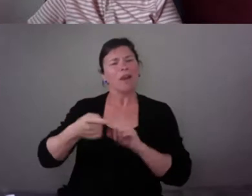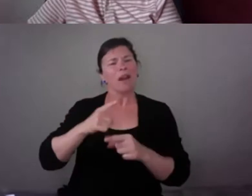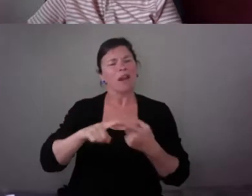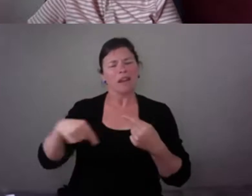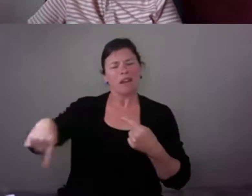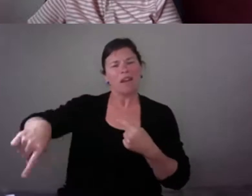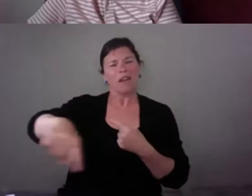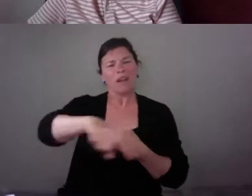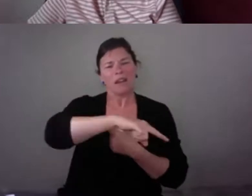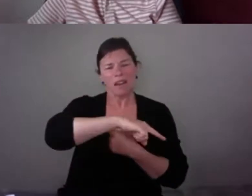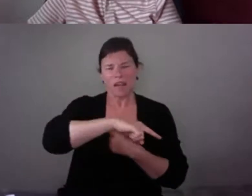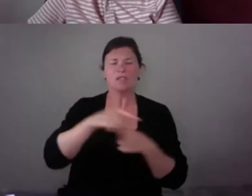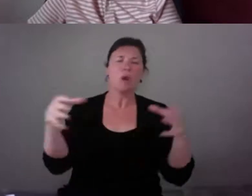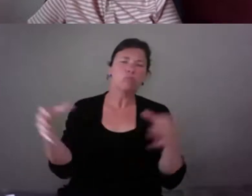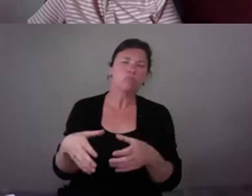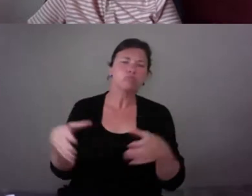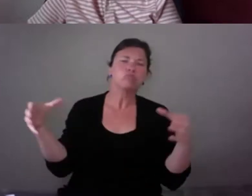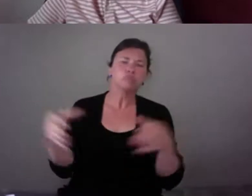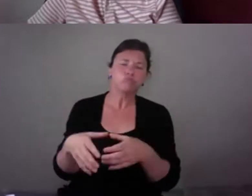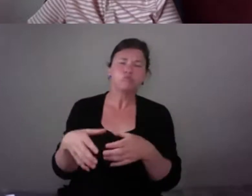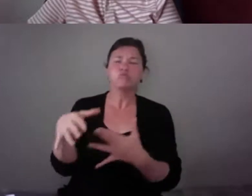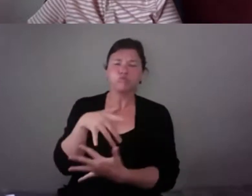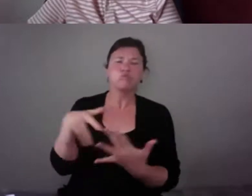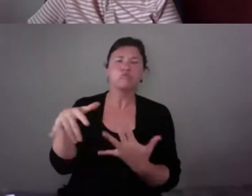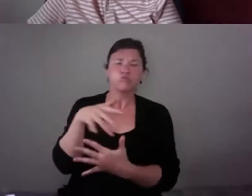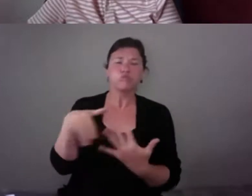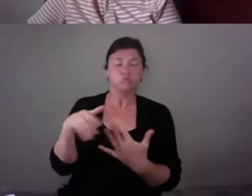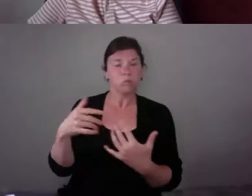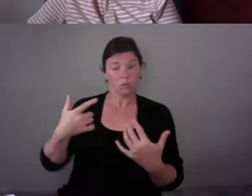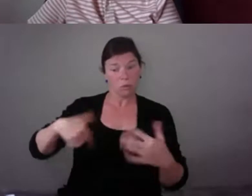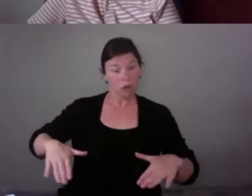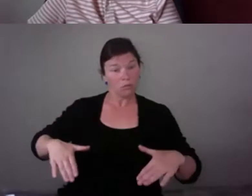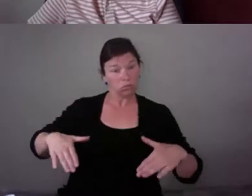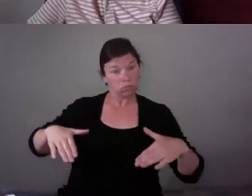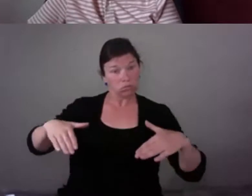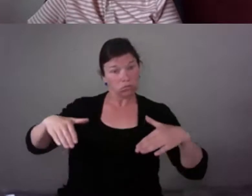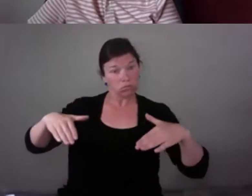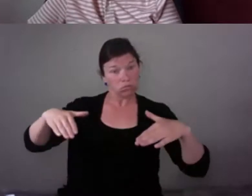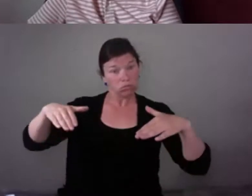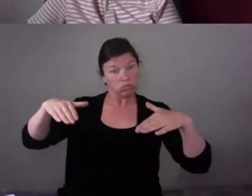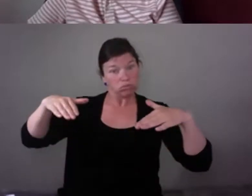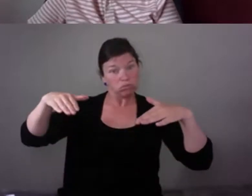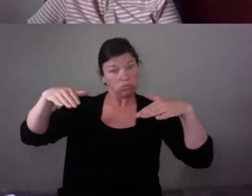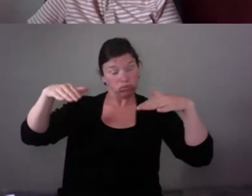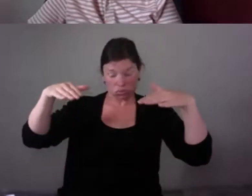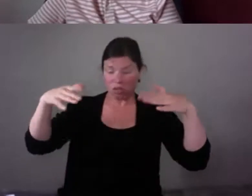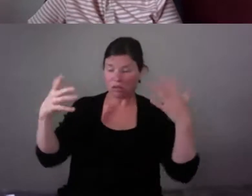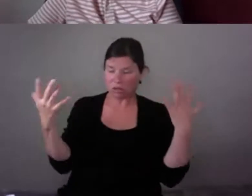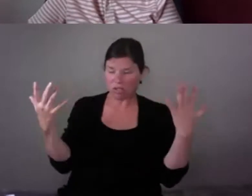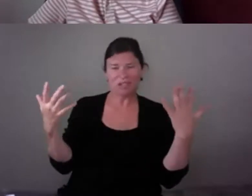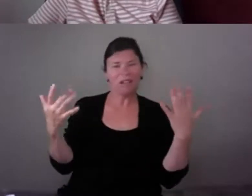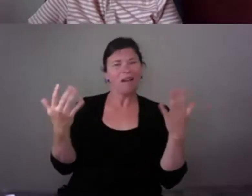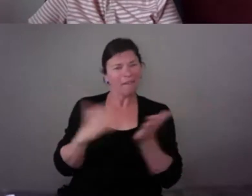we would like hang out together, and then as I got older we had circle